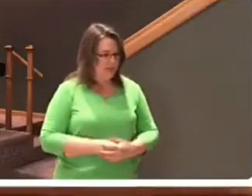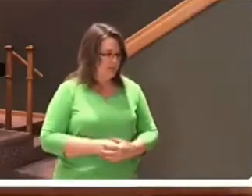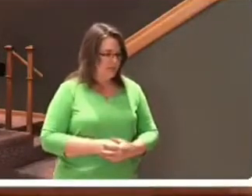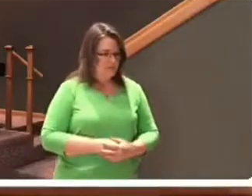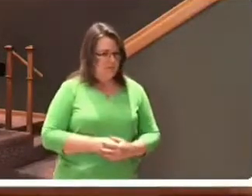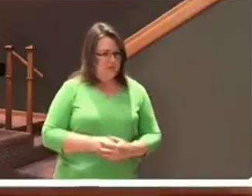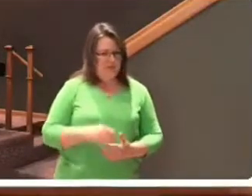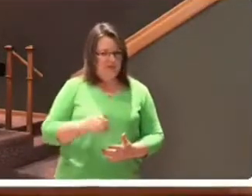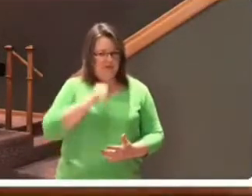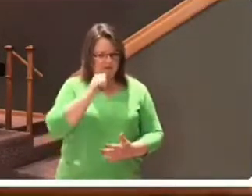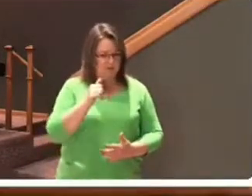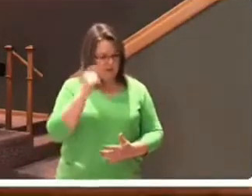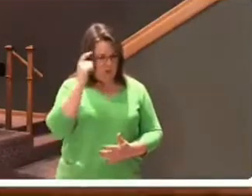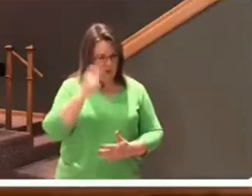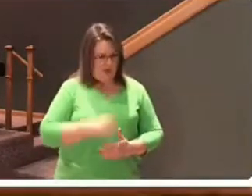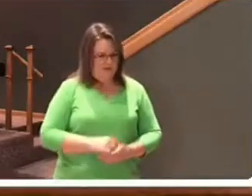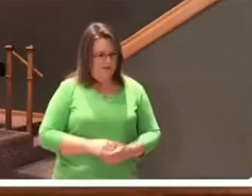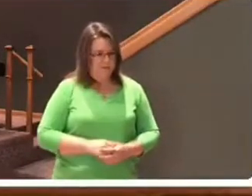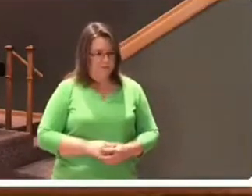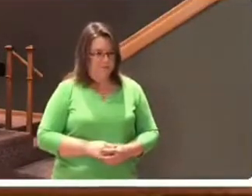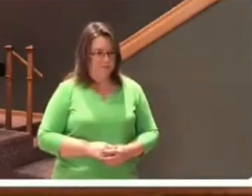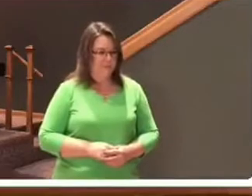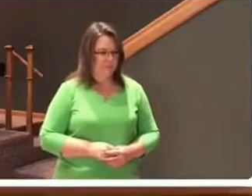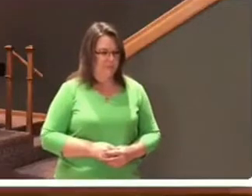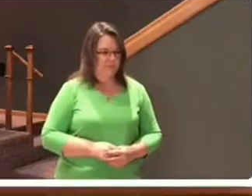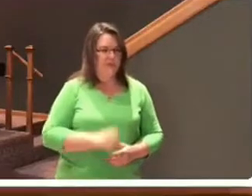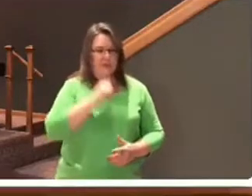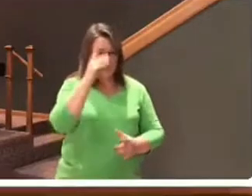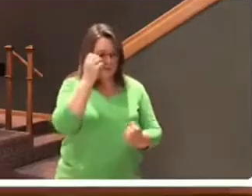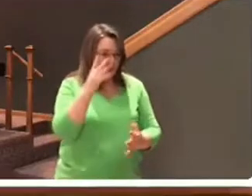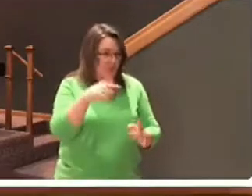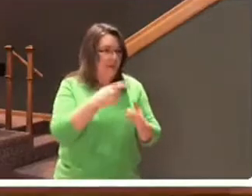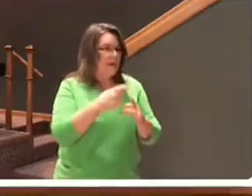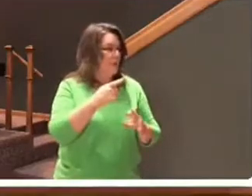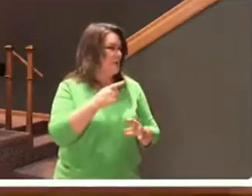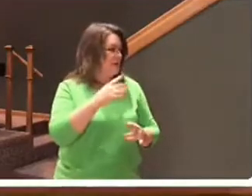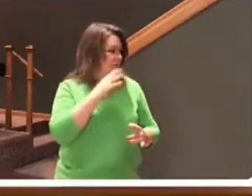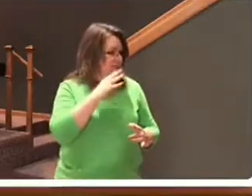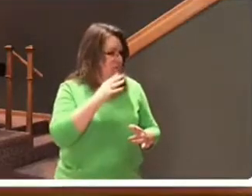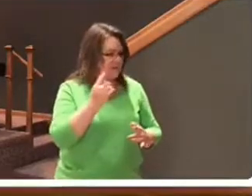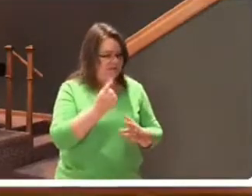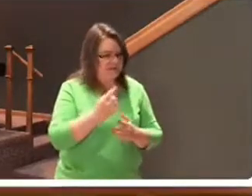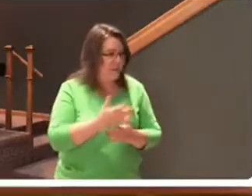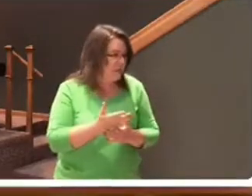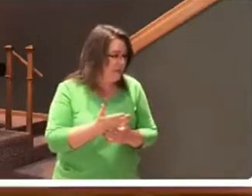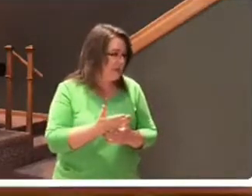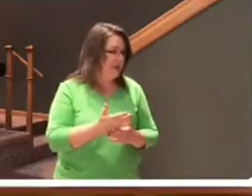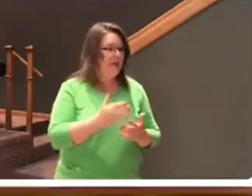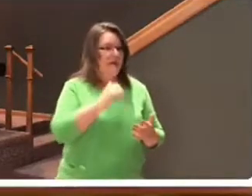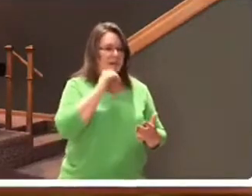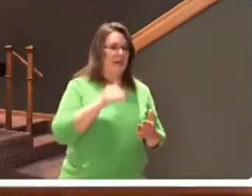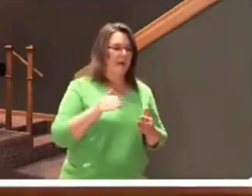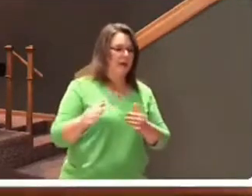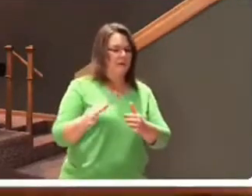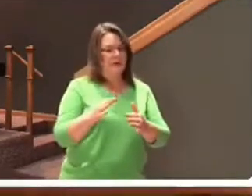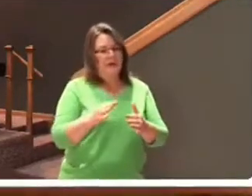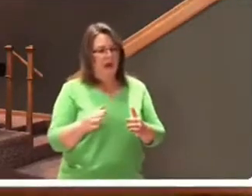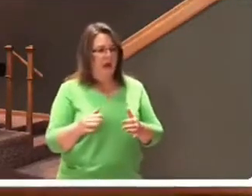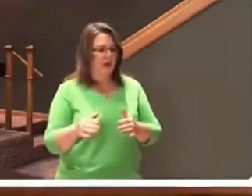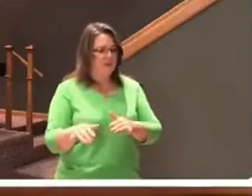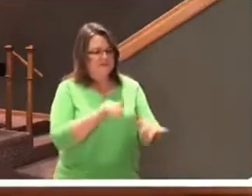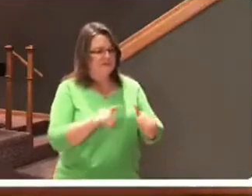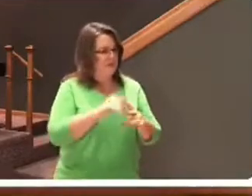That's not wise. You don't obey Him when He speaks something counter to conventional wisdom. You say, I believe